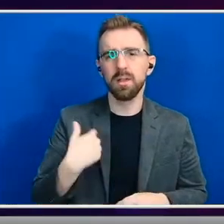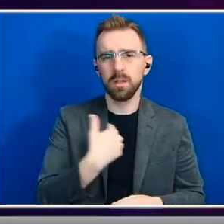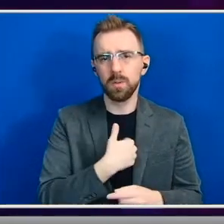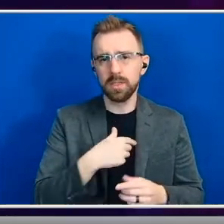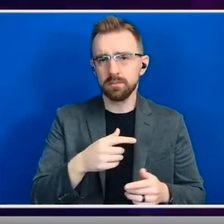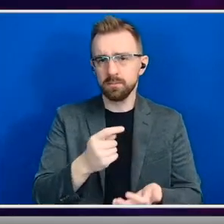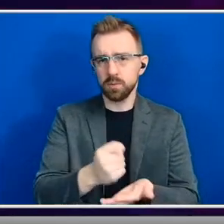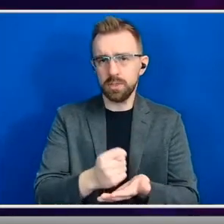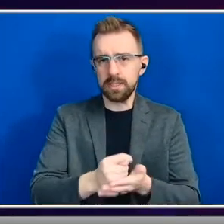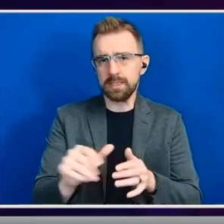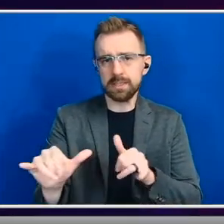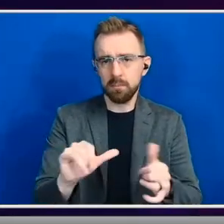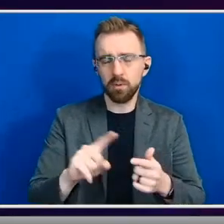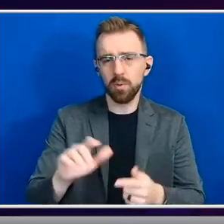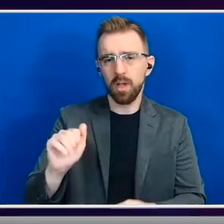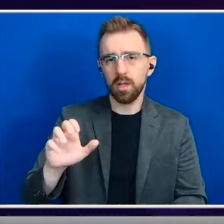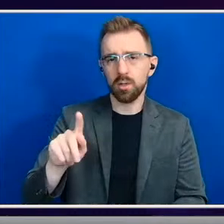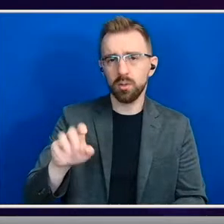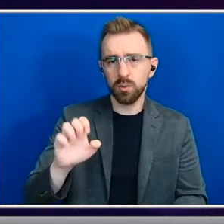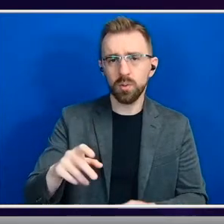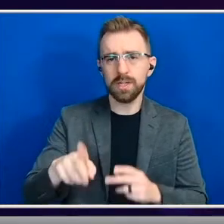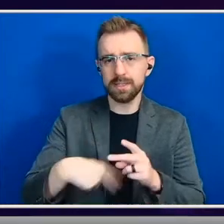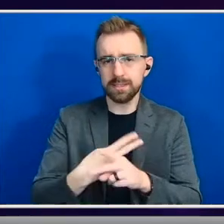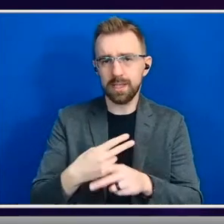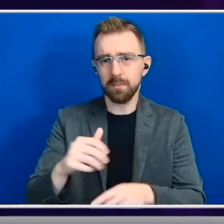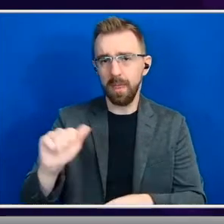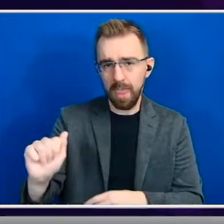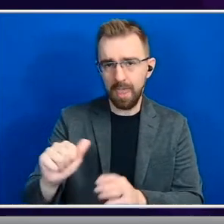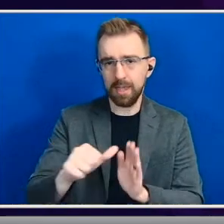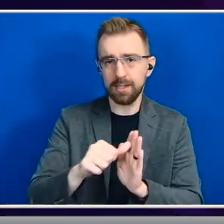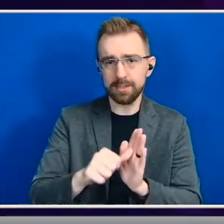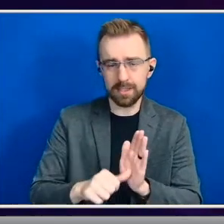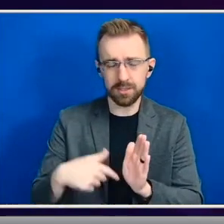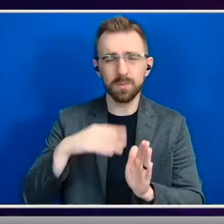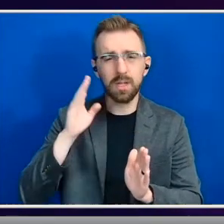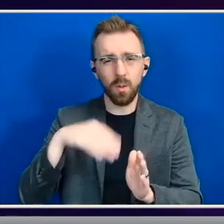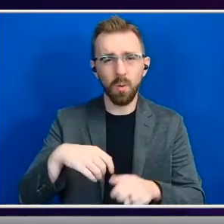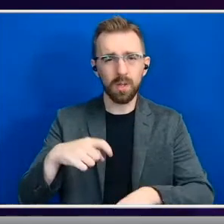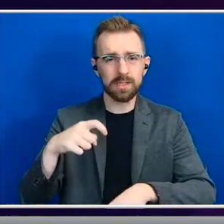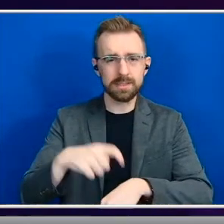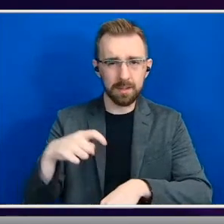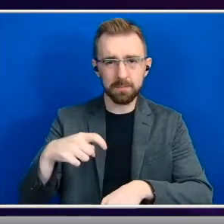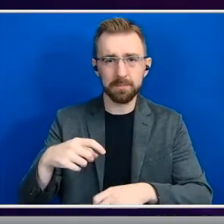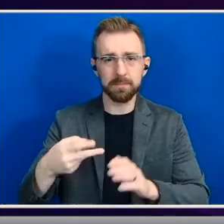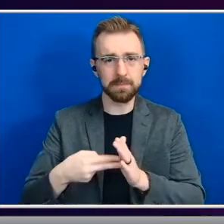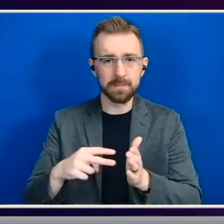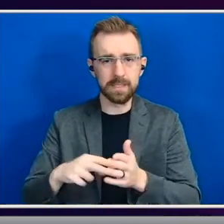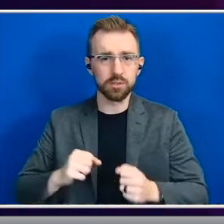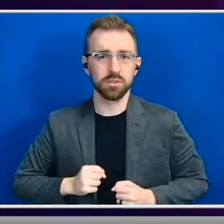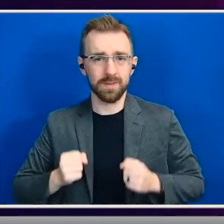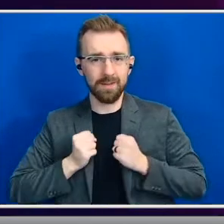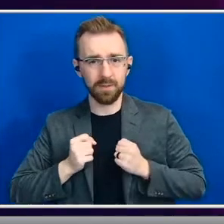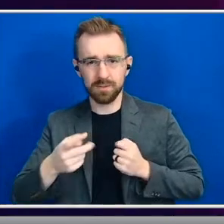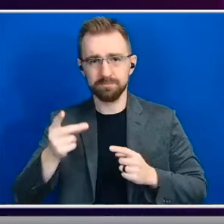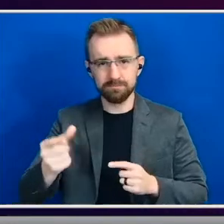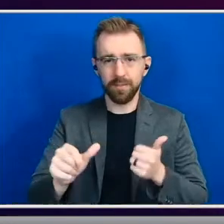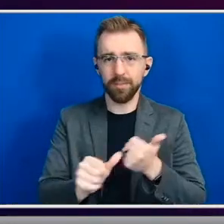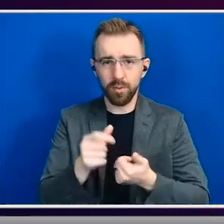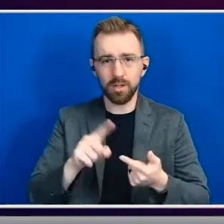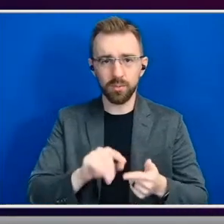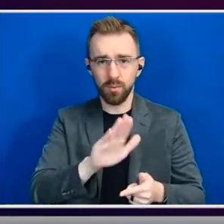to an acute type A dissection, and we know that time means survival. It's an immediate threat to an individual's